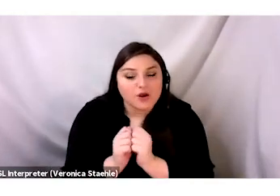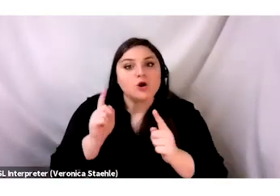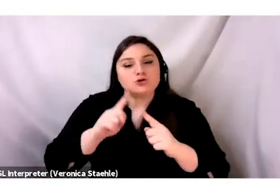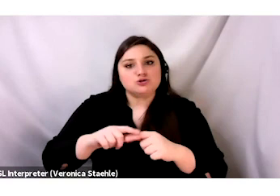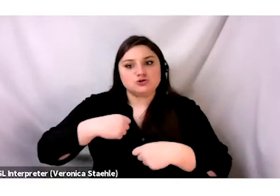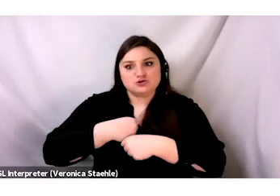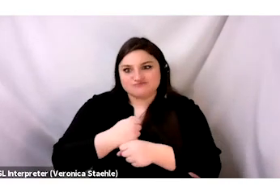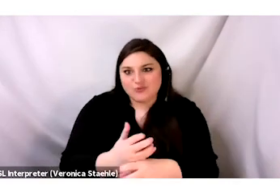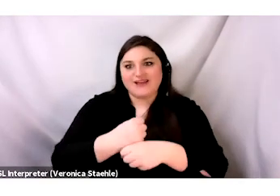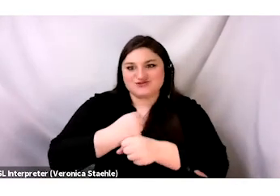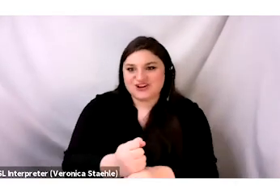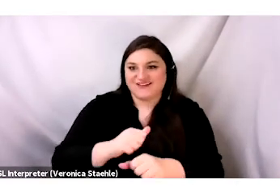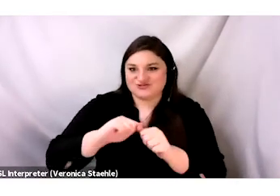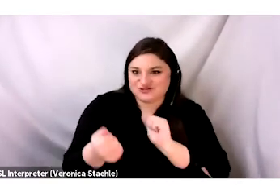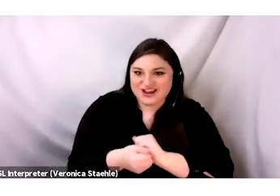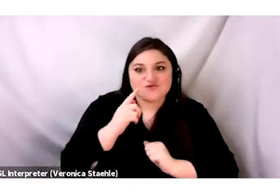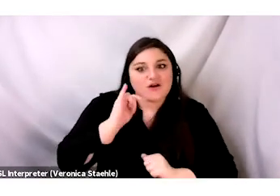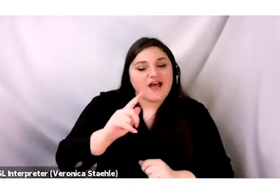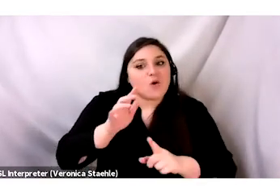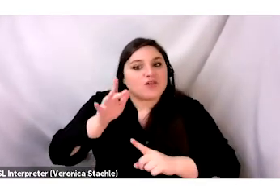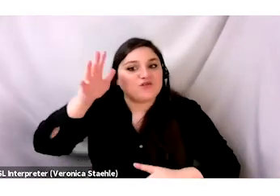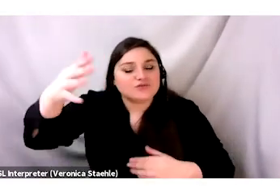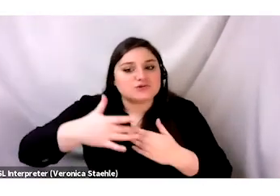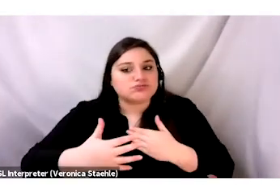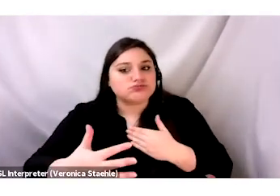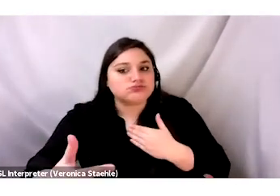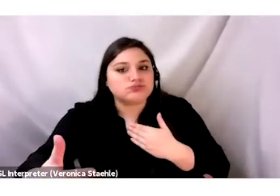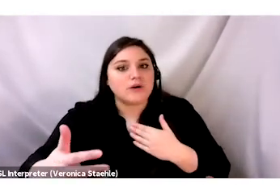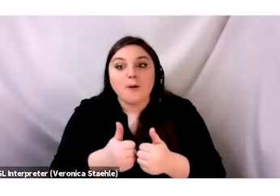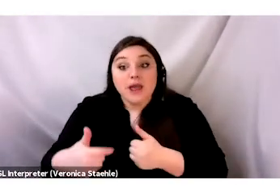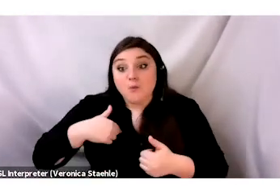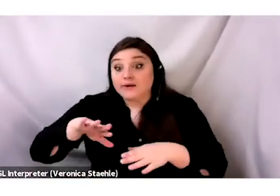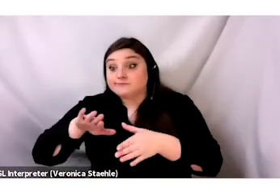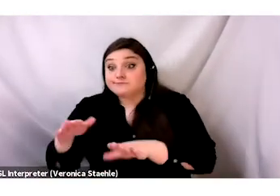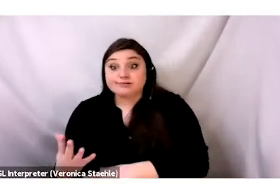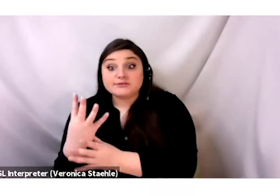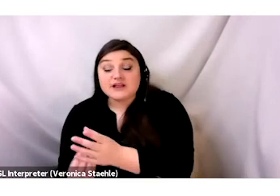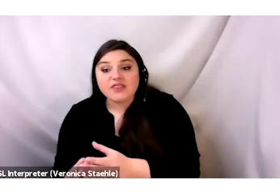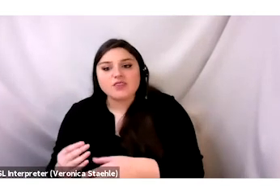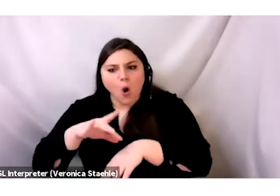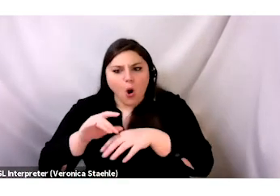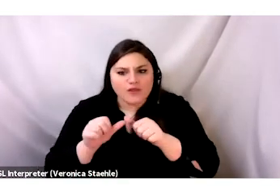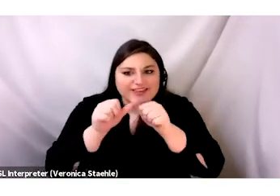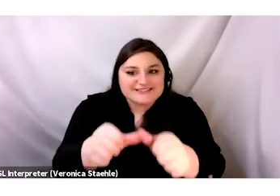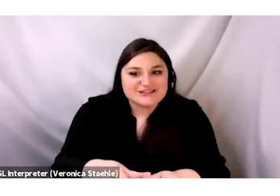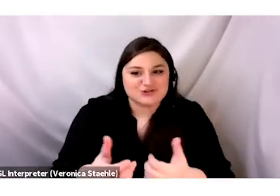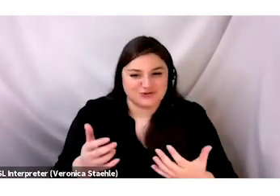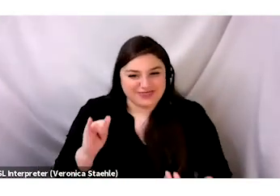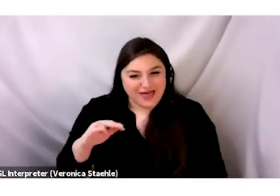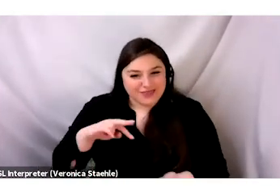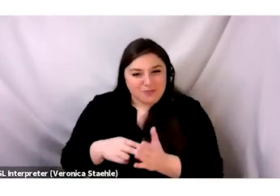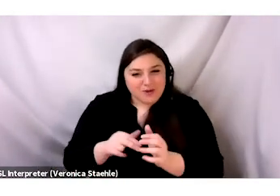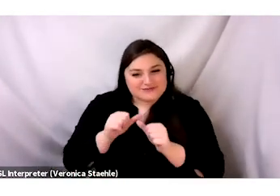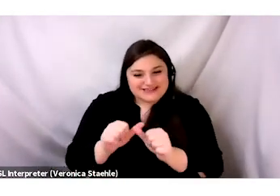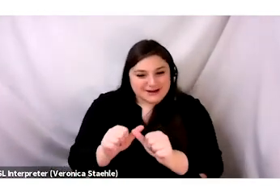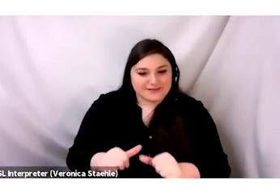It is also an expression of deep care and humility, where we don't